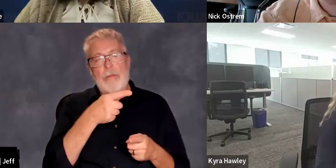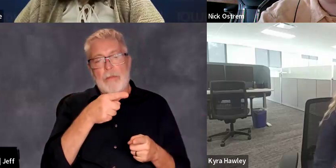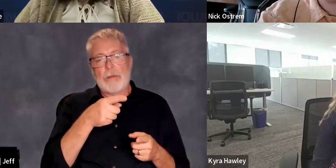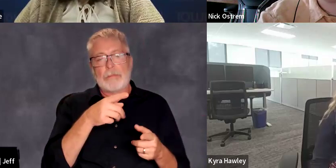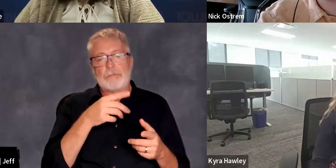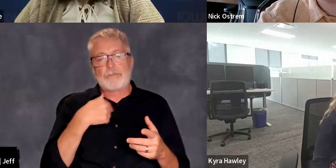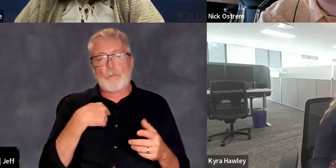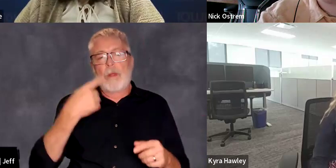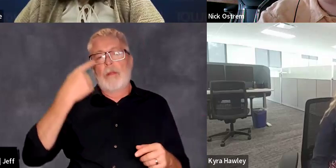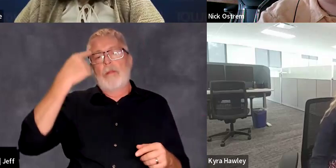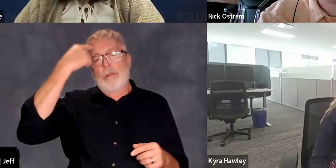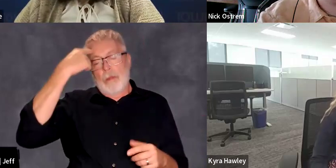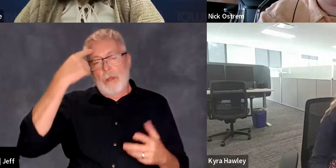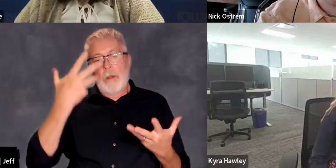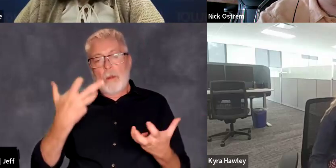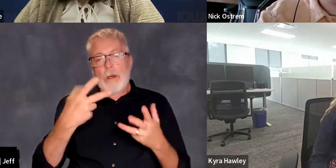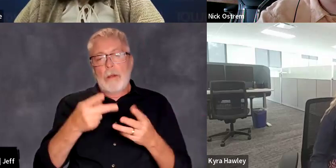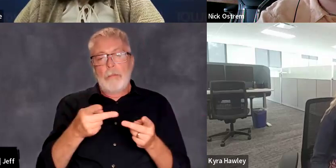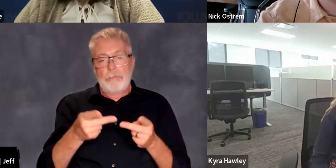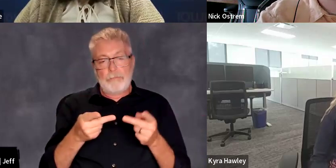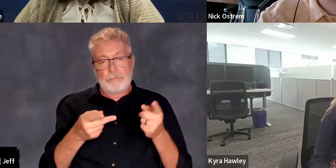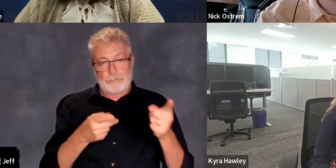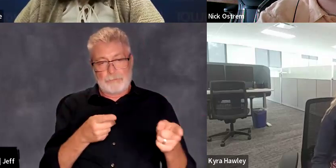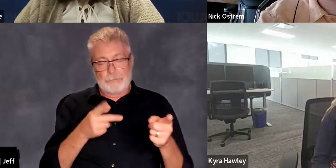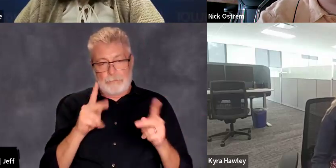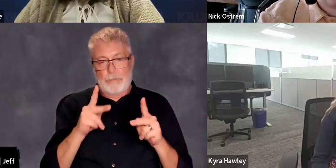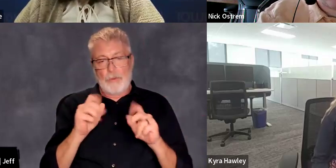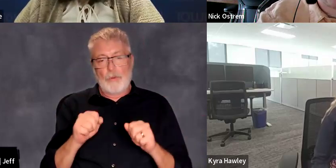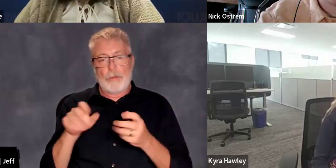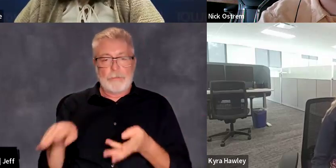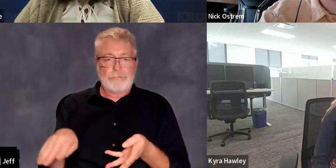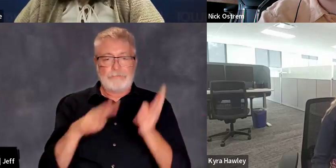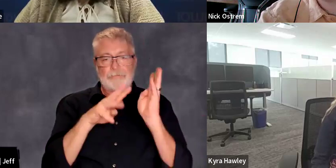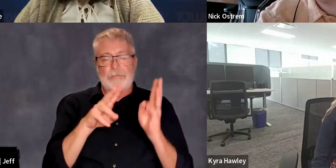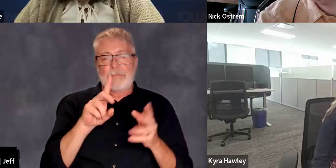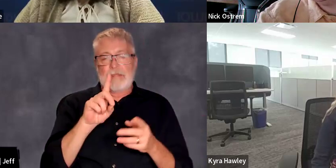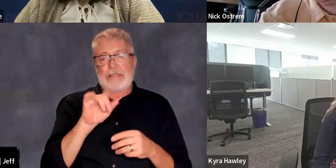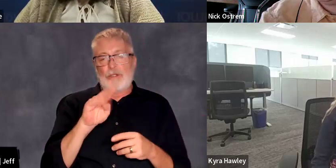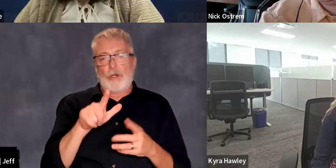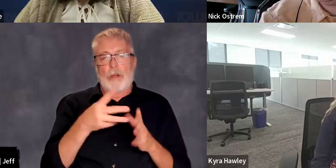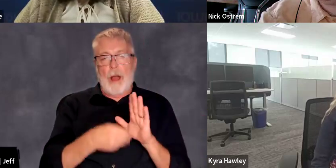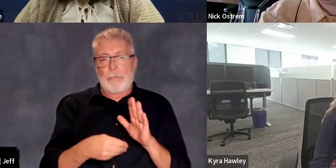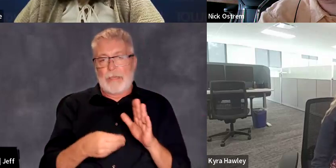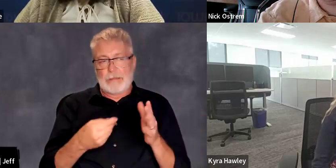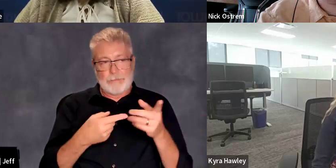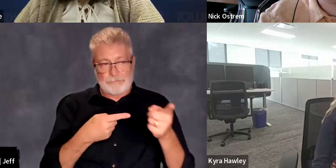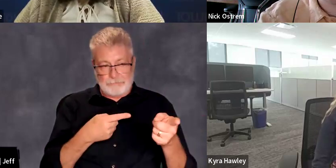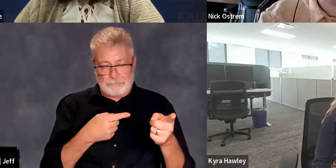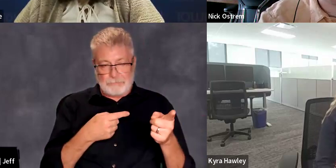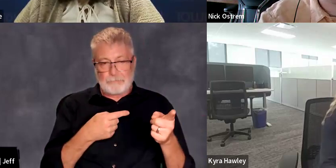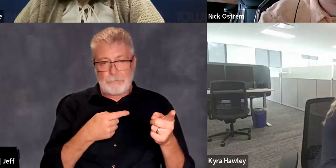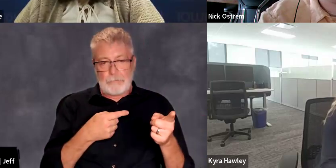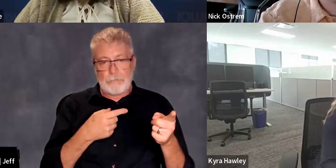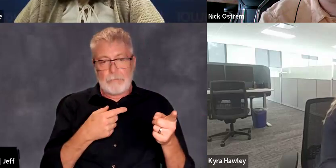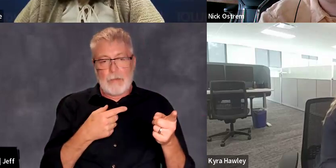we thought we wanted to include a place for people to put digital copies of their files, and then a combination